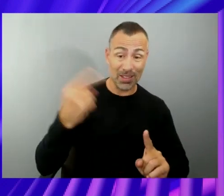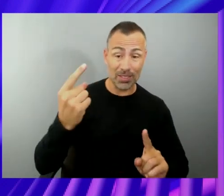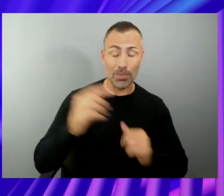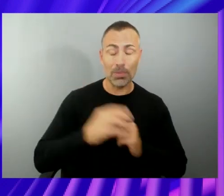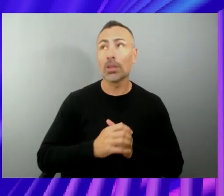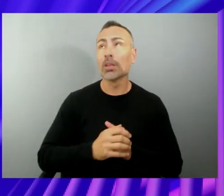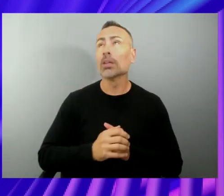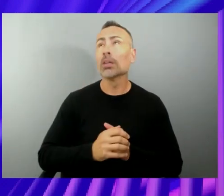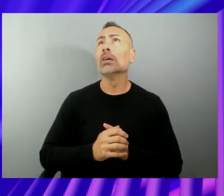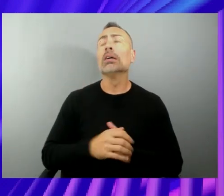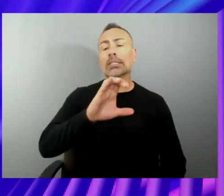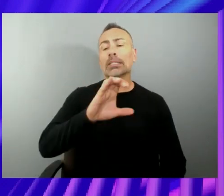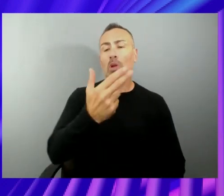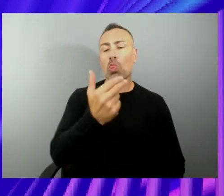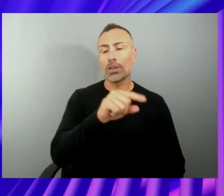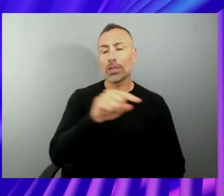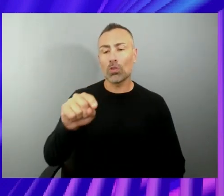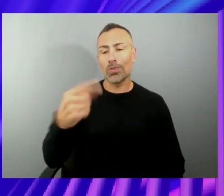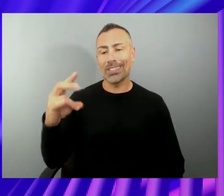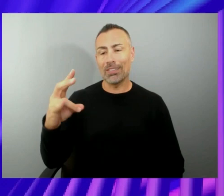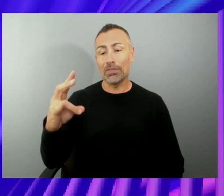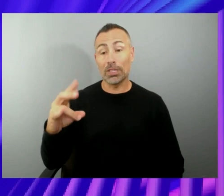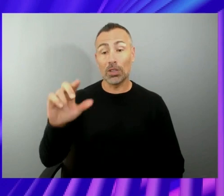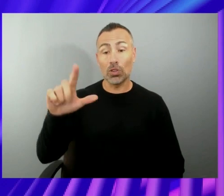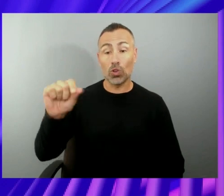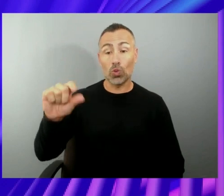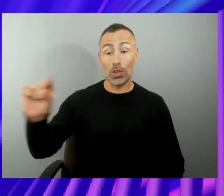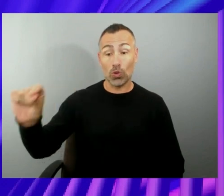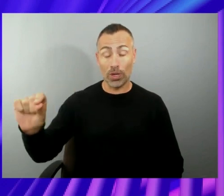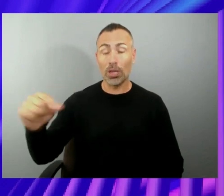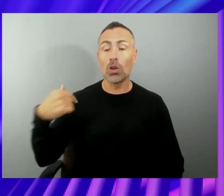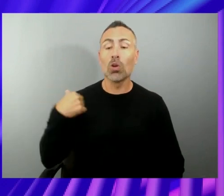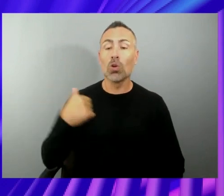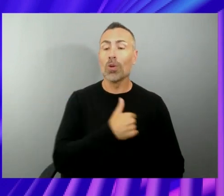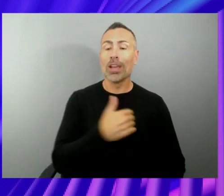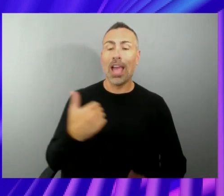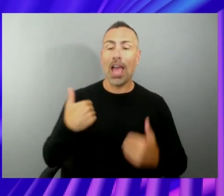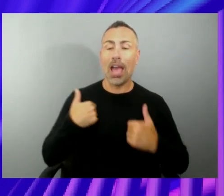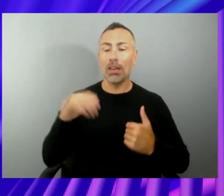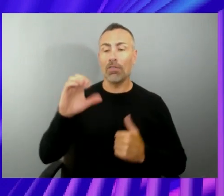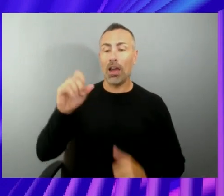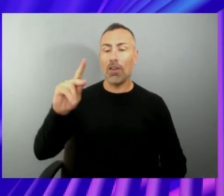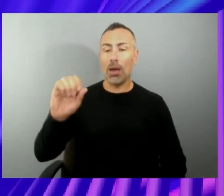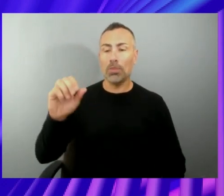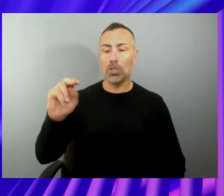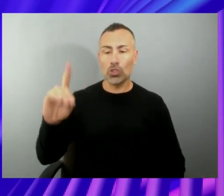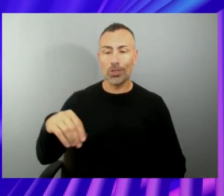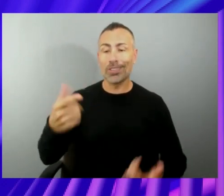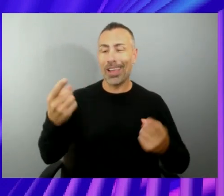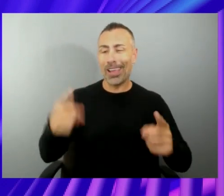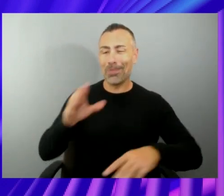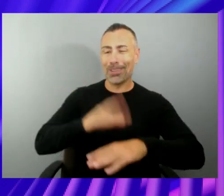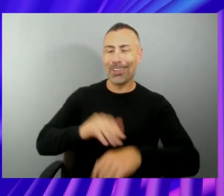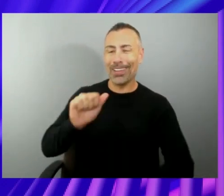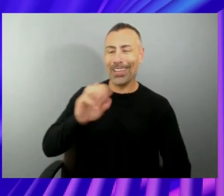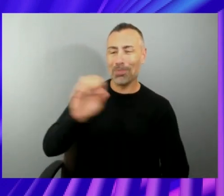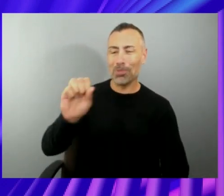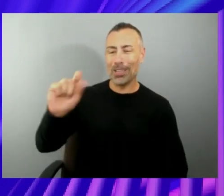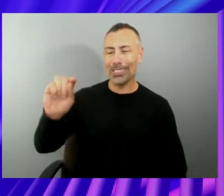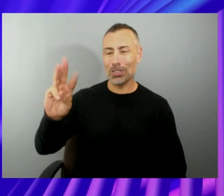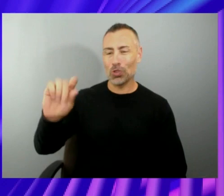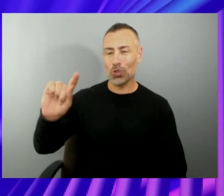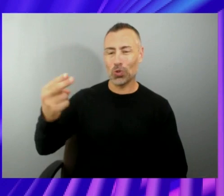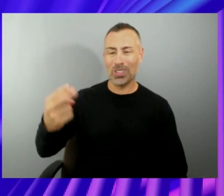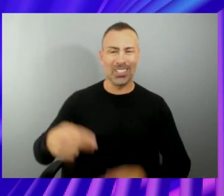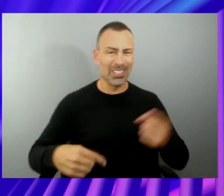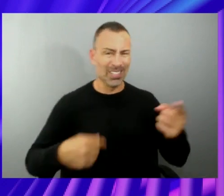17th, 2020, we did 5 episodes on AWS Twitch. I slept in an airport that night. You did on the way back from Salt Lake City. That